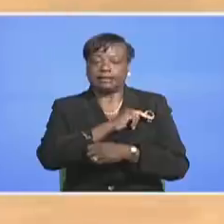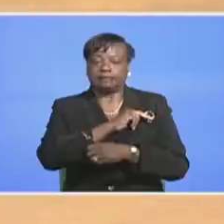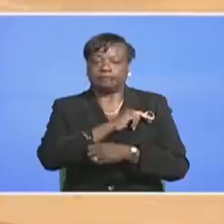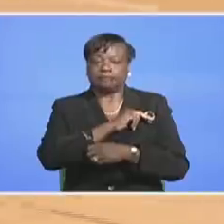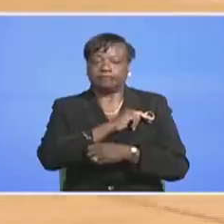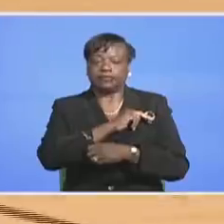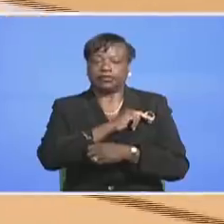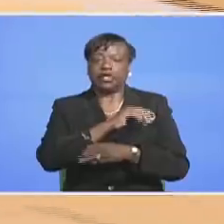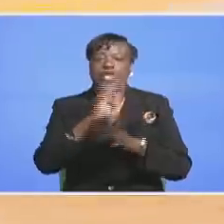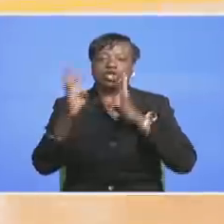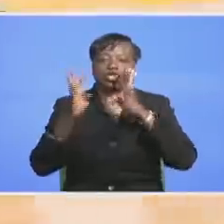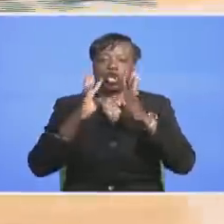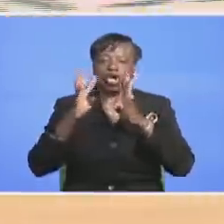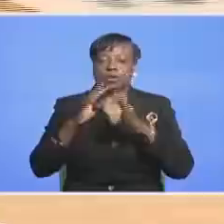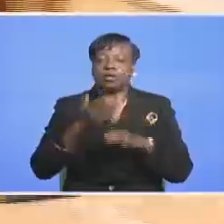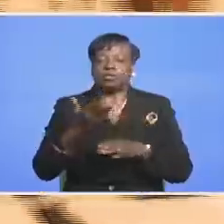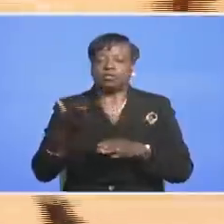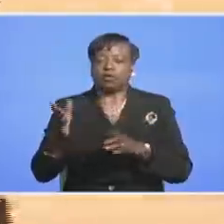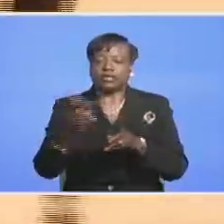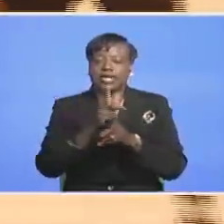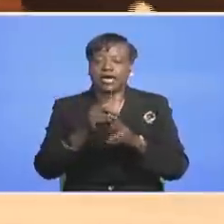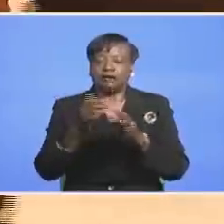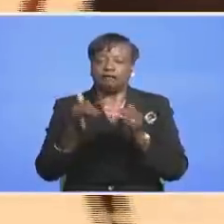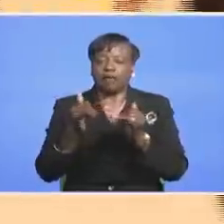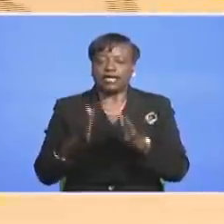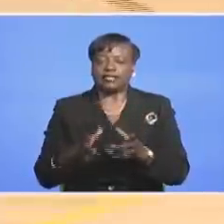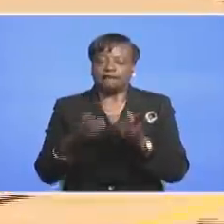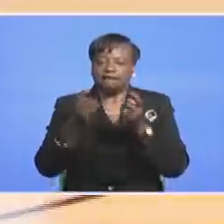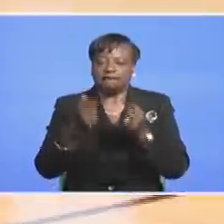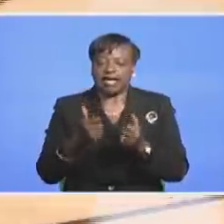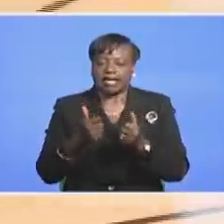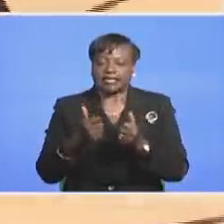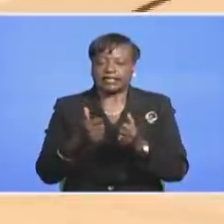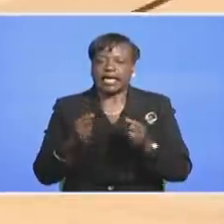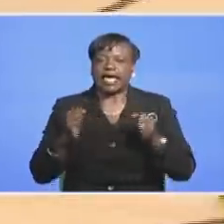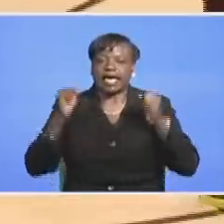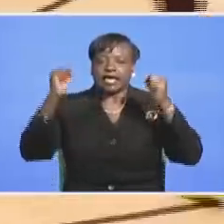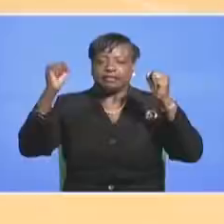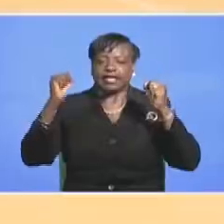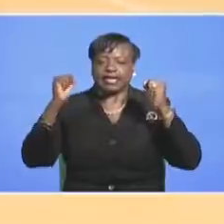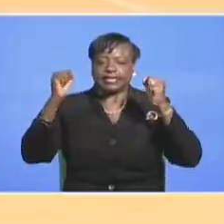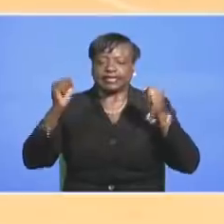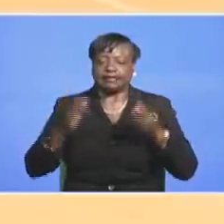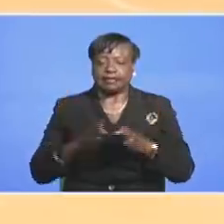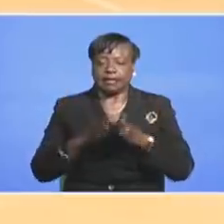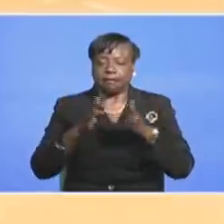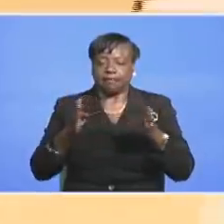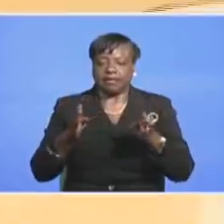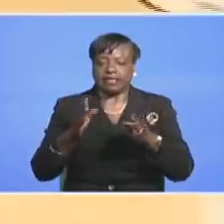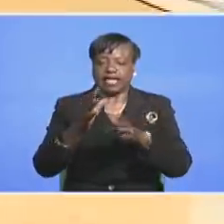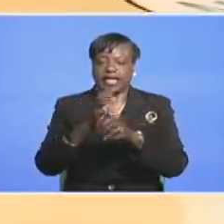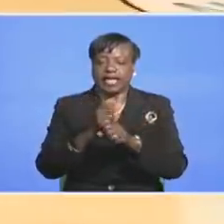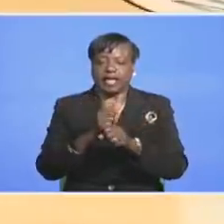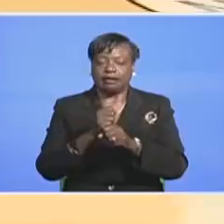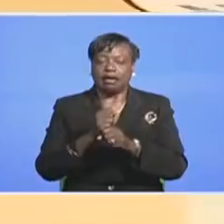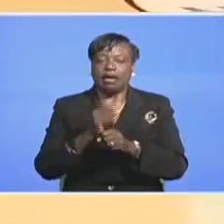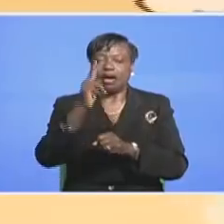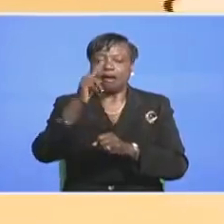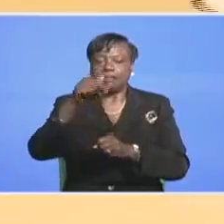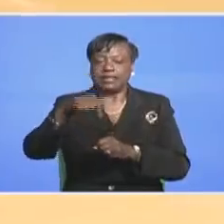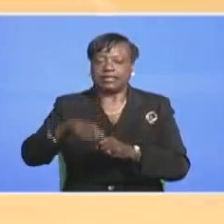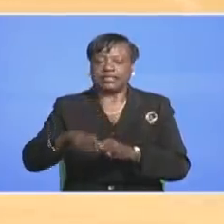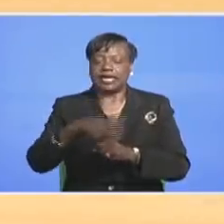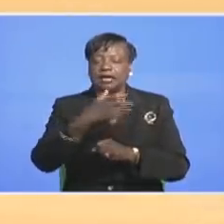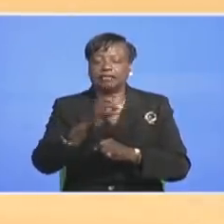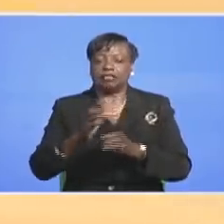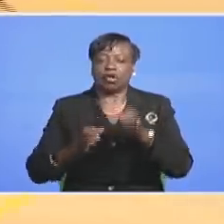talking about those type of players, they're quick, they're athletic, they're big, and can get up and down the floor. I think with Waltia, you have one of the biggest players in the Caribbean, will